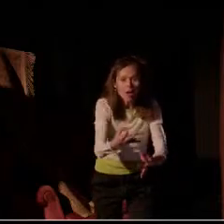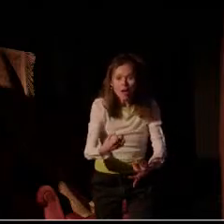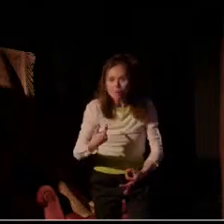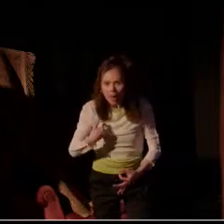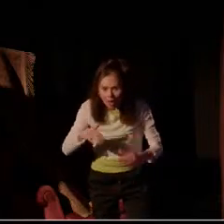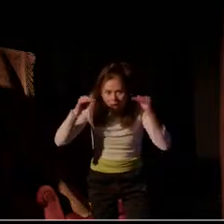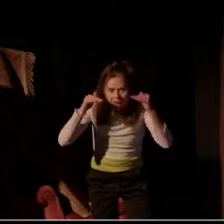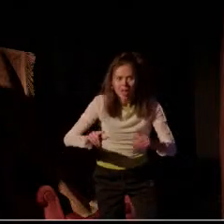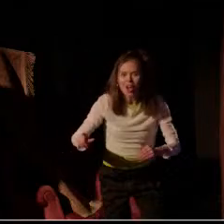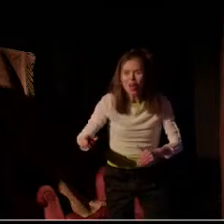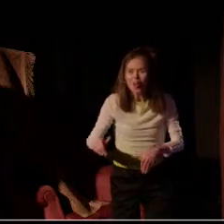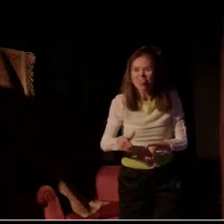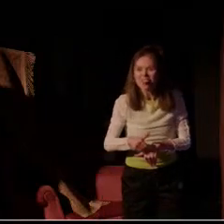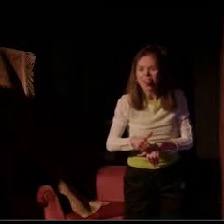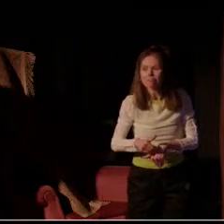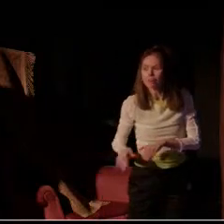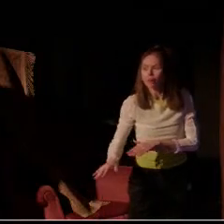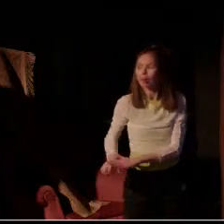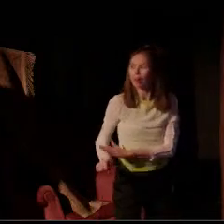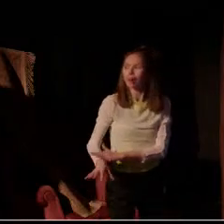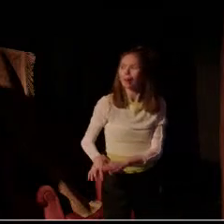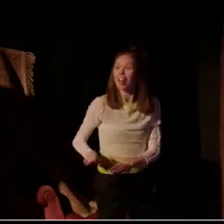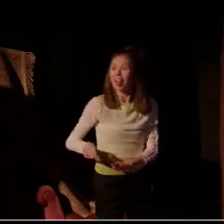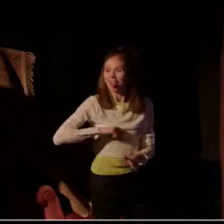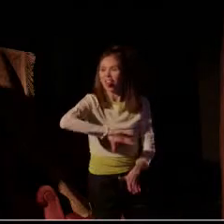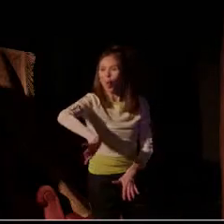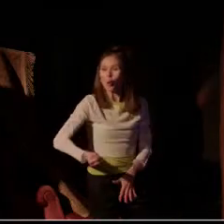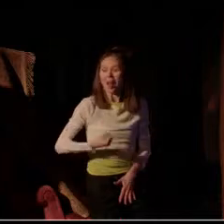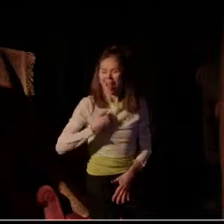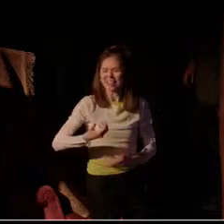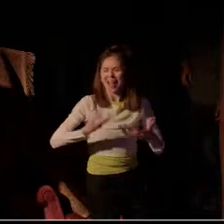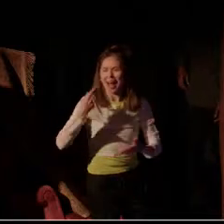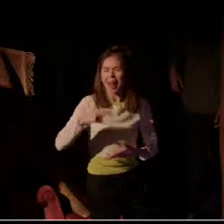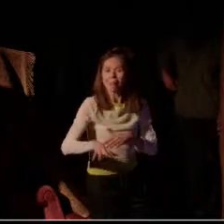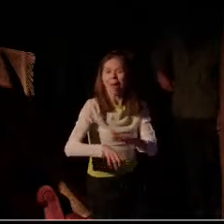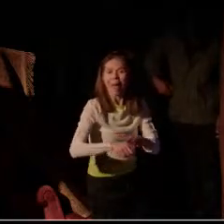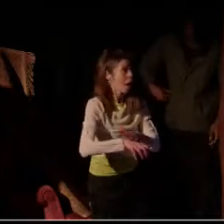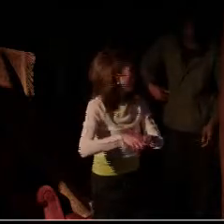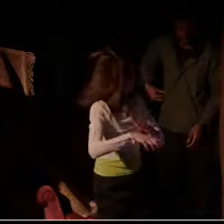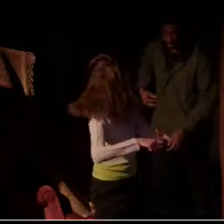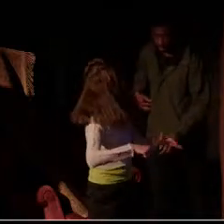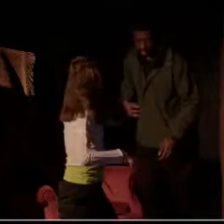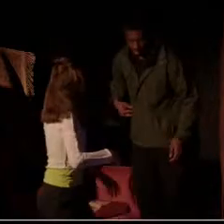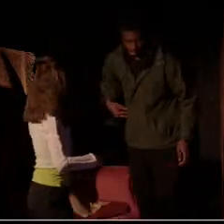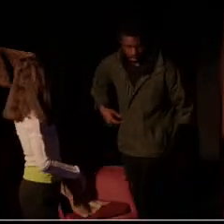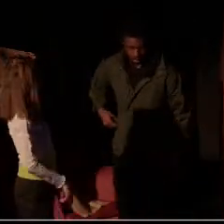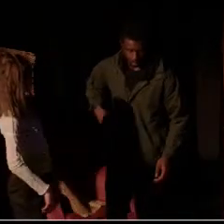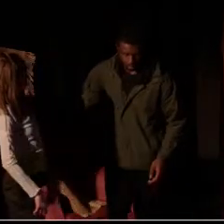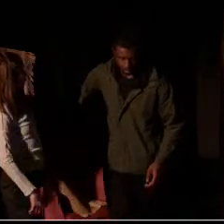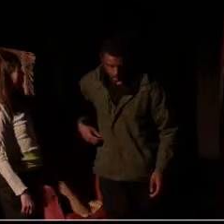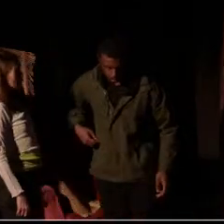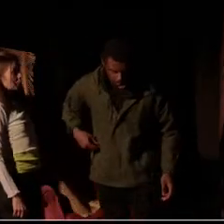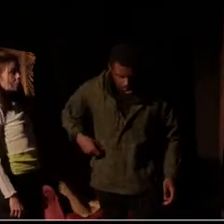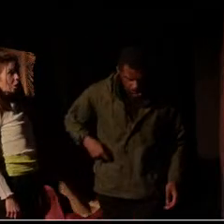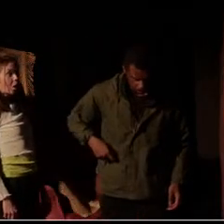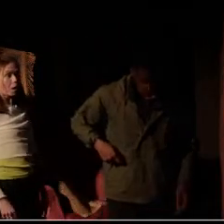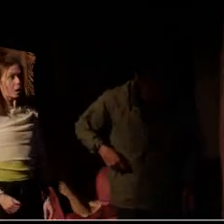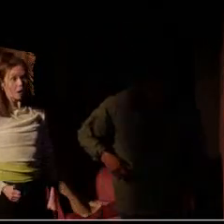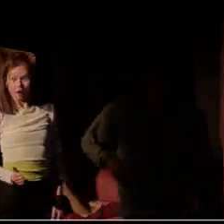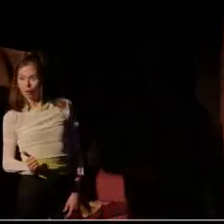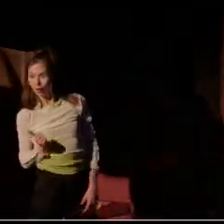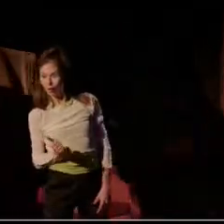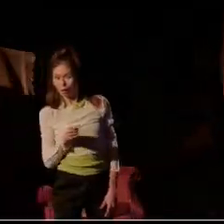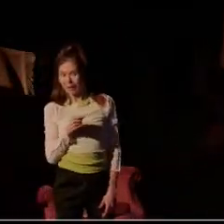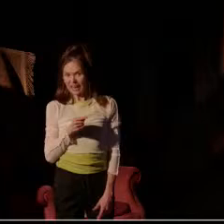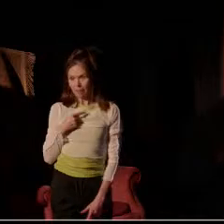theft. Thoughts of damnation? Yeah, we sleep 'em off till morning. Oh, a mark! A